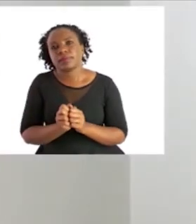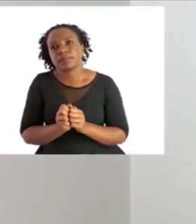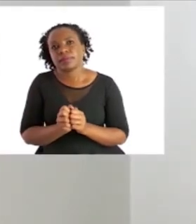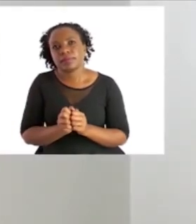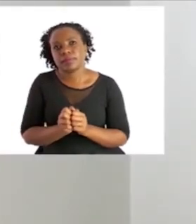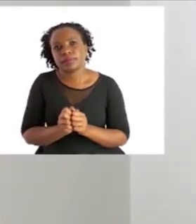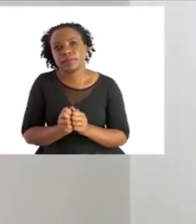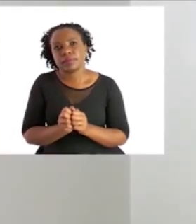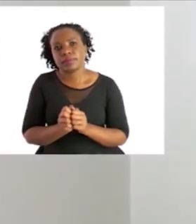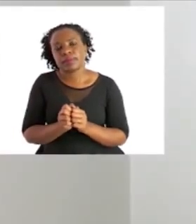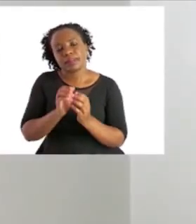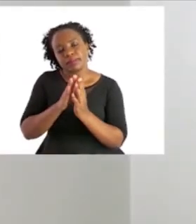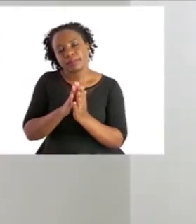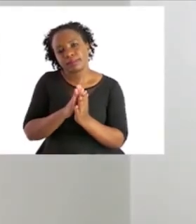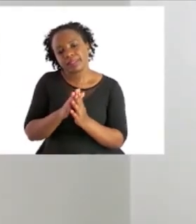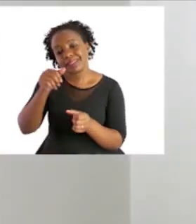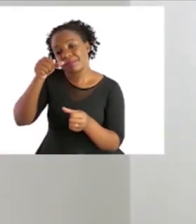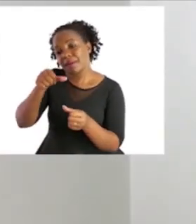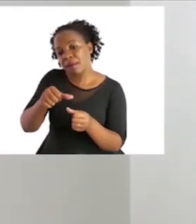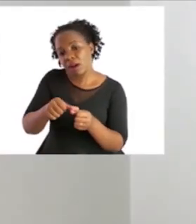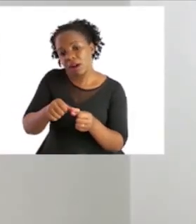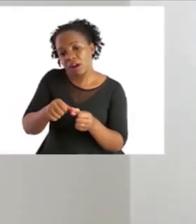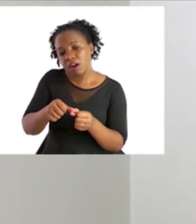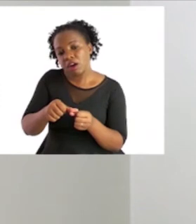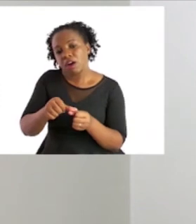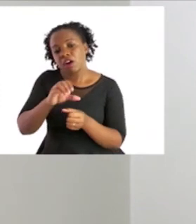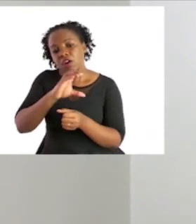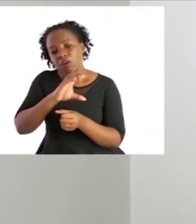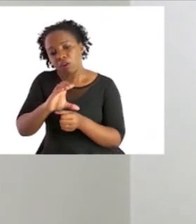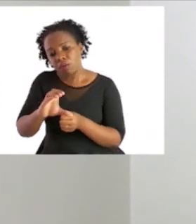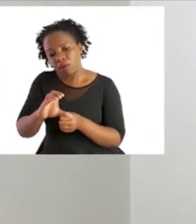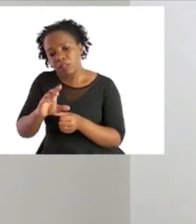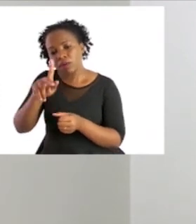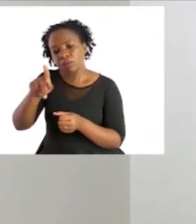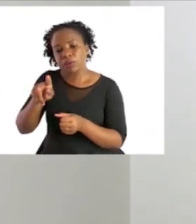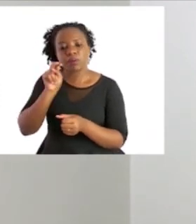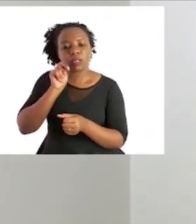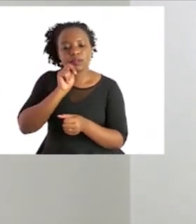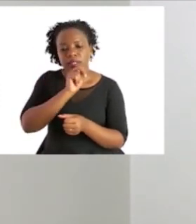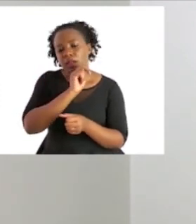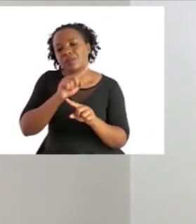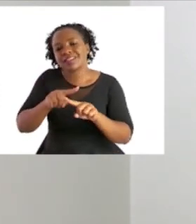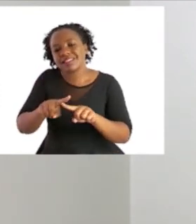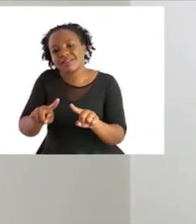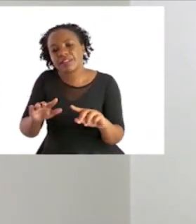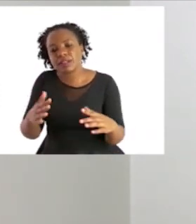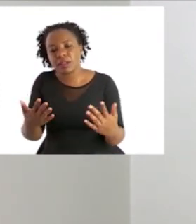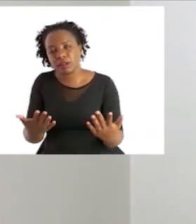You should take note of the differences between a common noun and a proper noun.